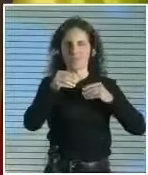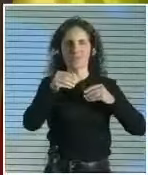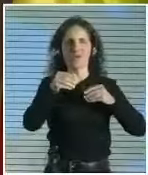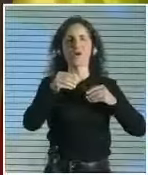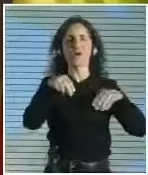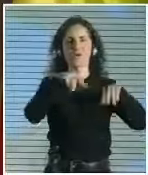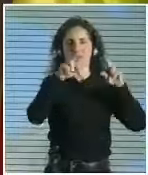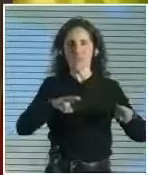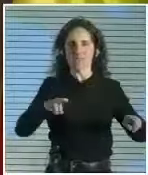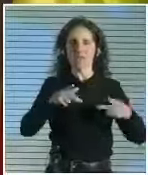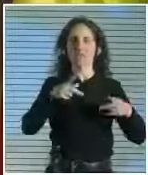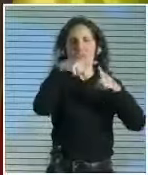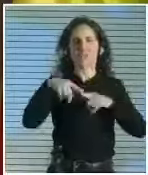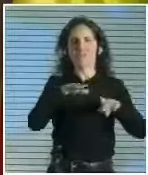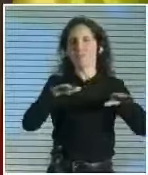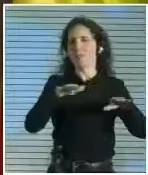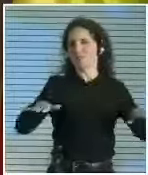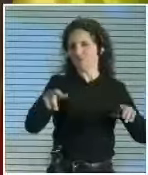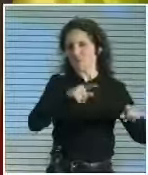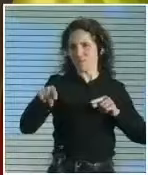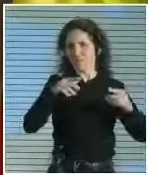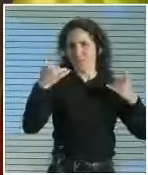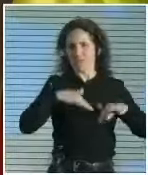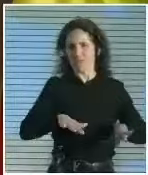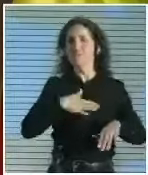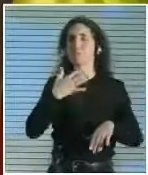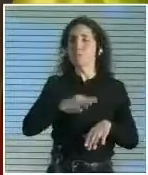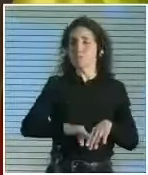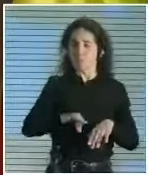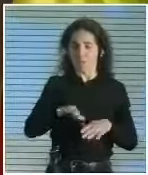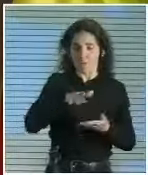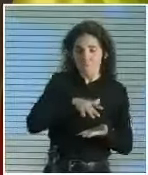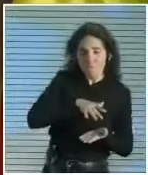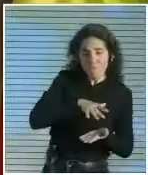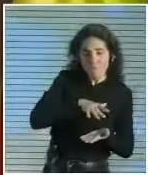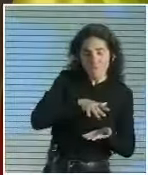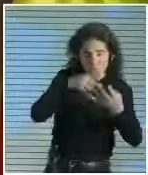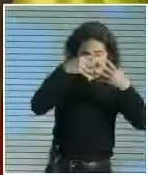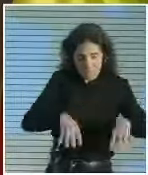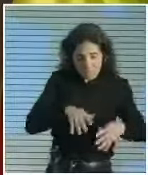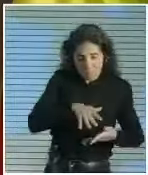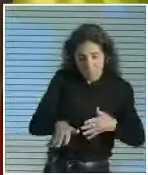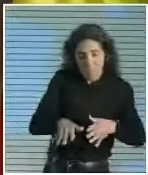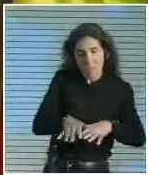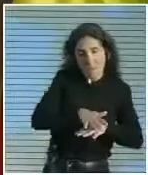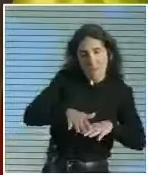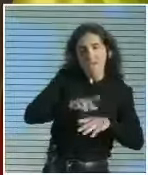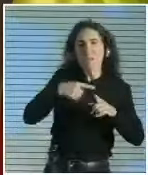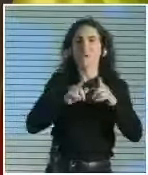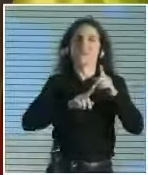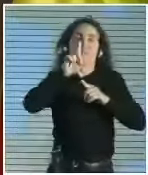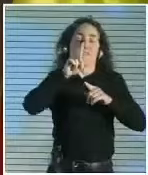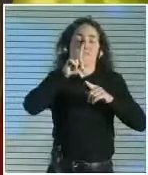to influence bottom-up, and we have the possibility to influence top-down, hoping that both approaches will converge into better policies,